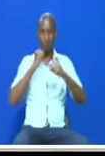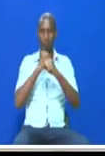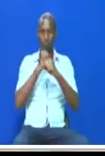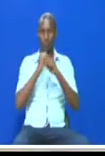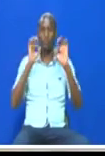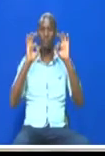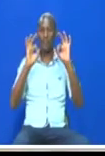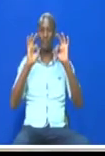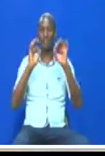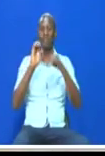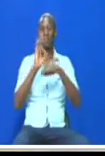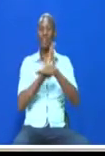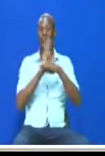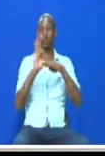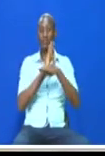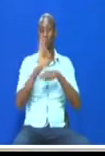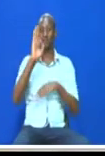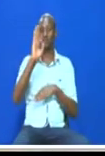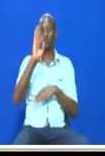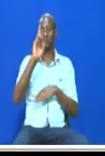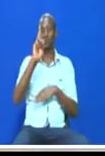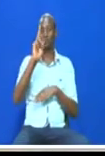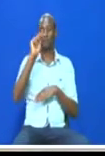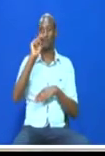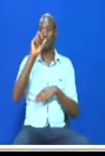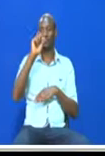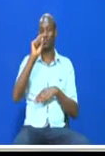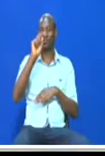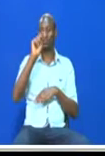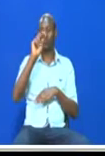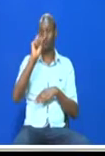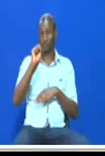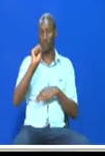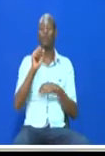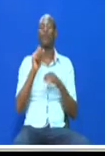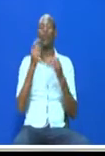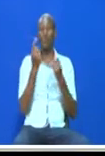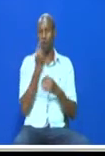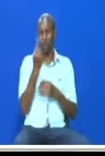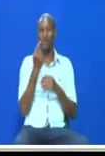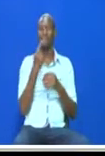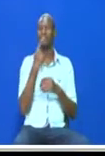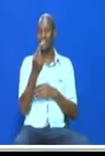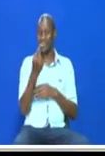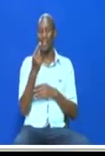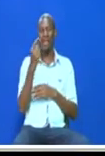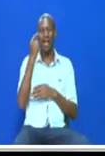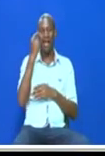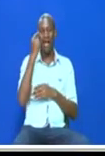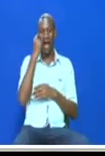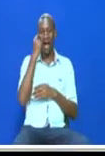perfect functions. In our lesson today, we will analyze only the common eye